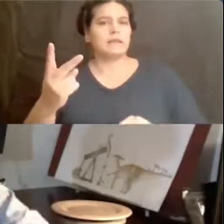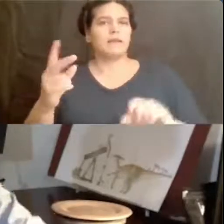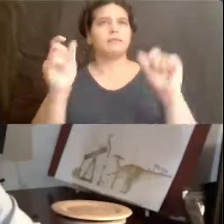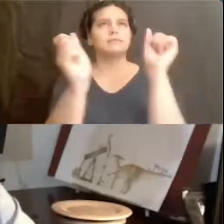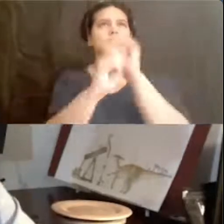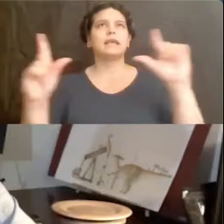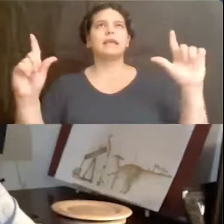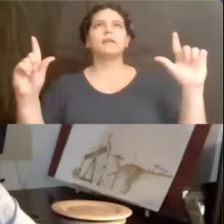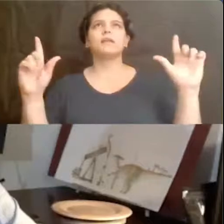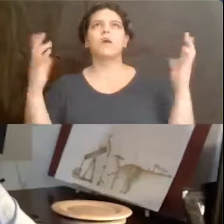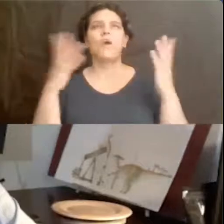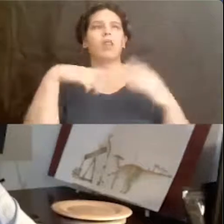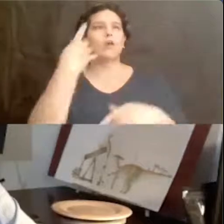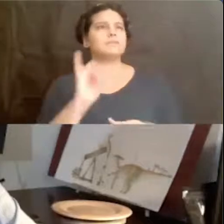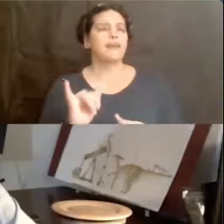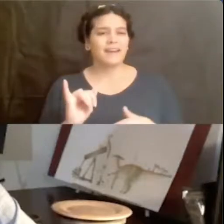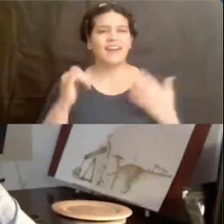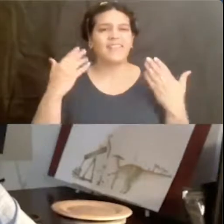like.